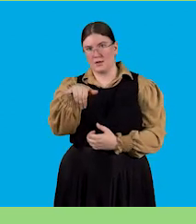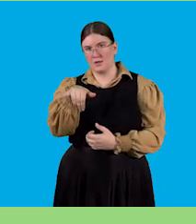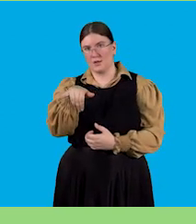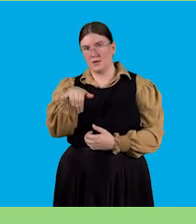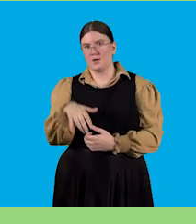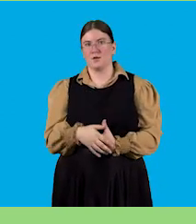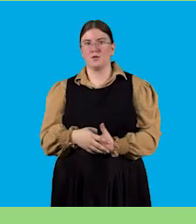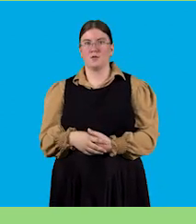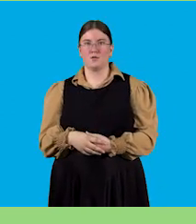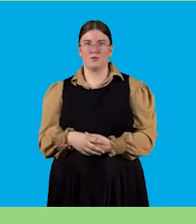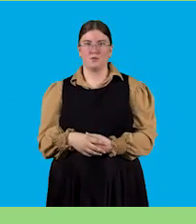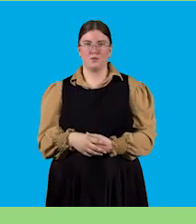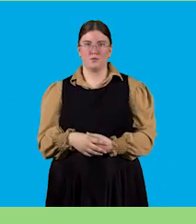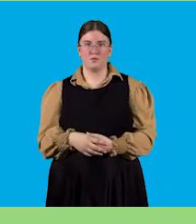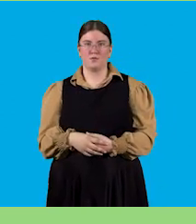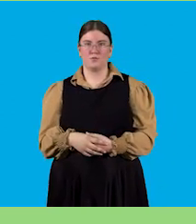ovary